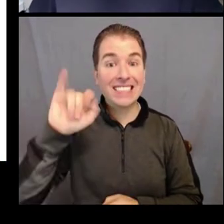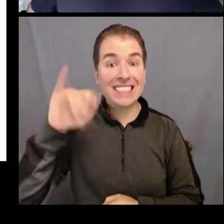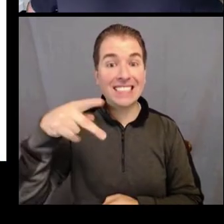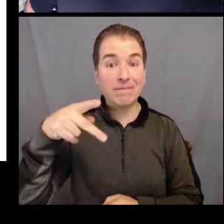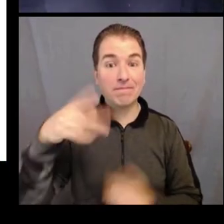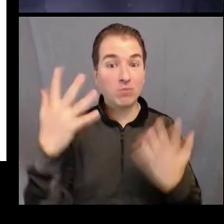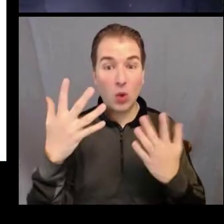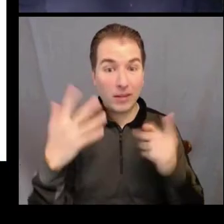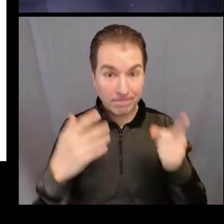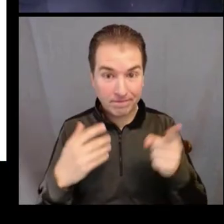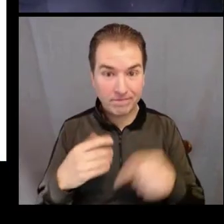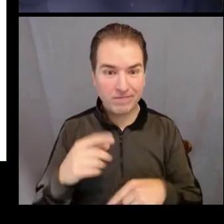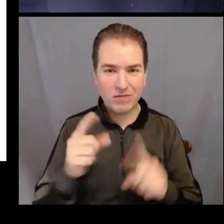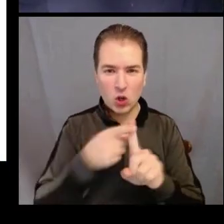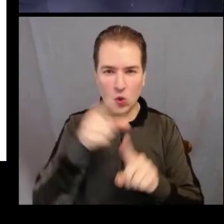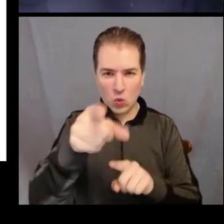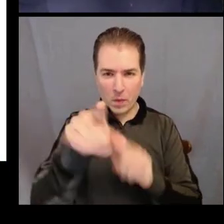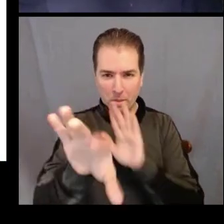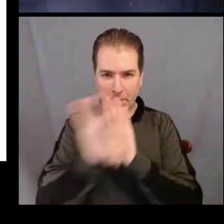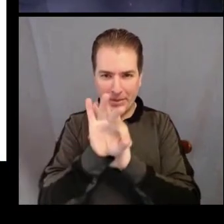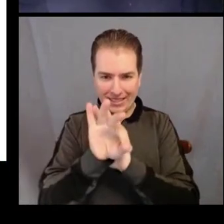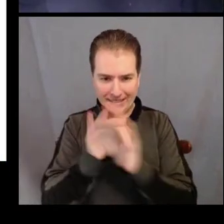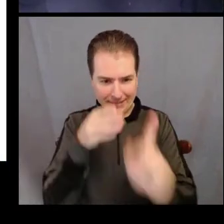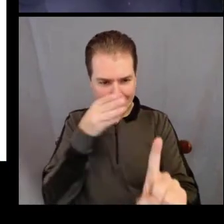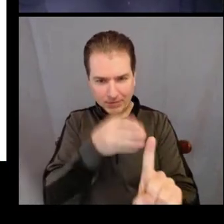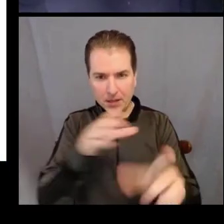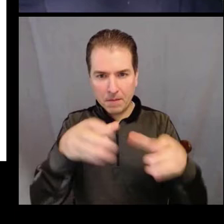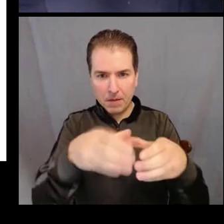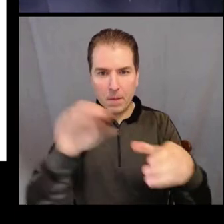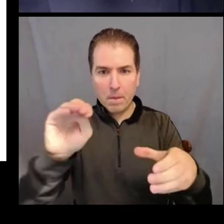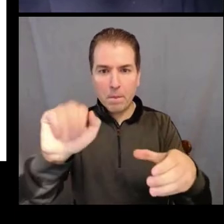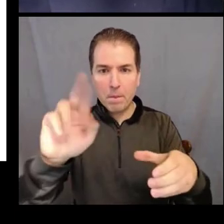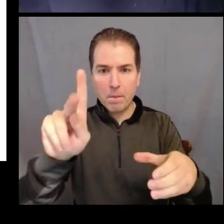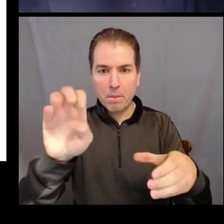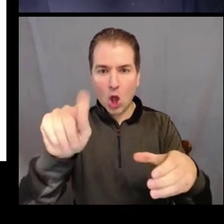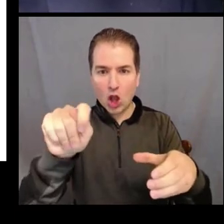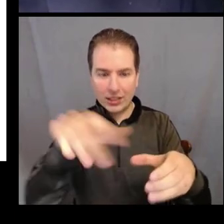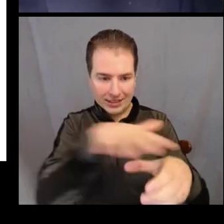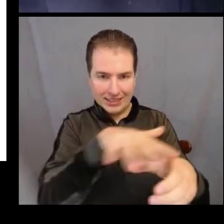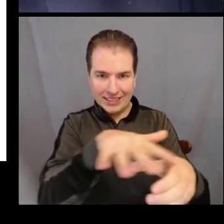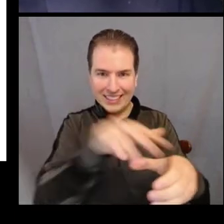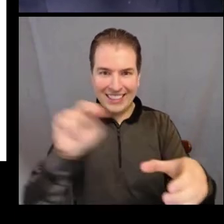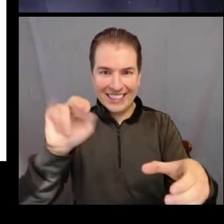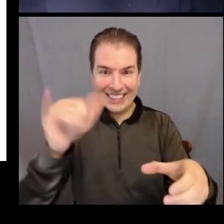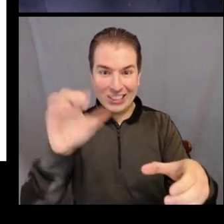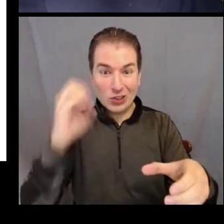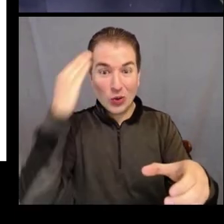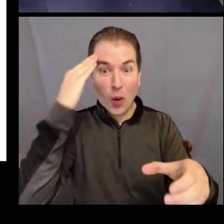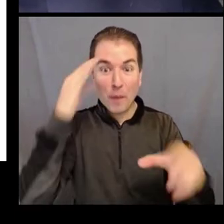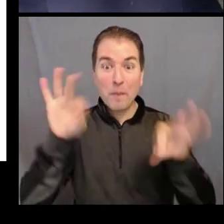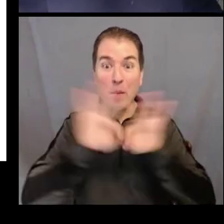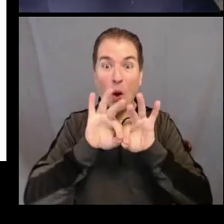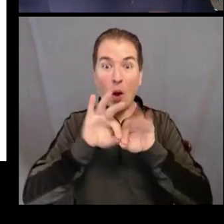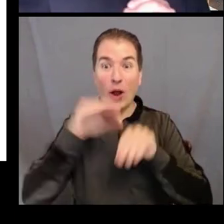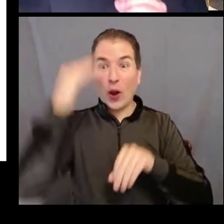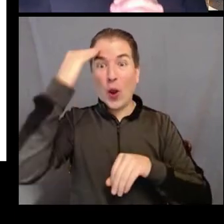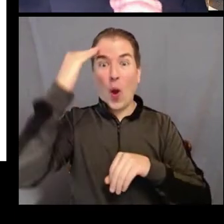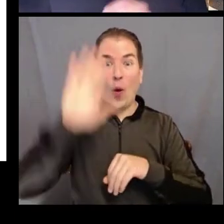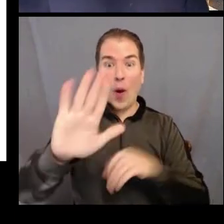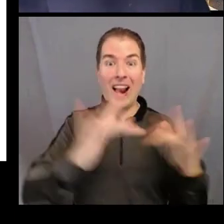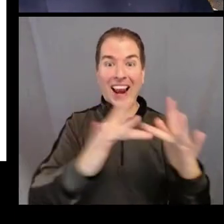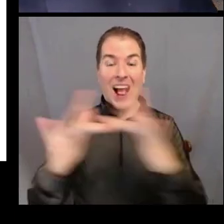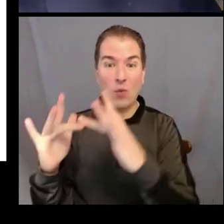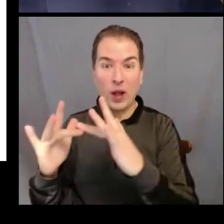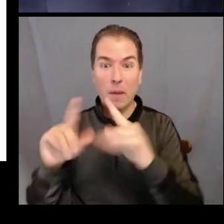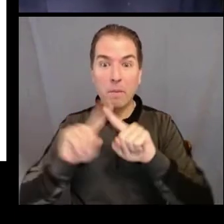Tip 1. Pick a market niche that you know. Everybody's heard the phrase, it's who you know. But when it